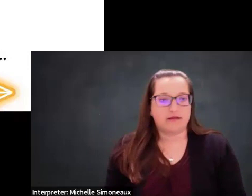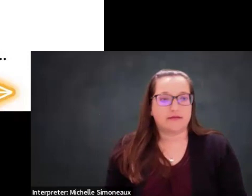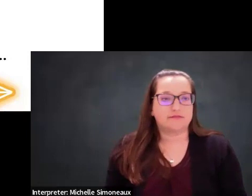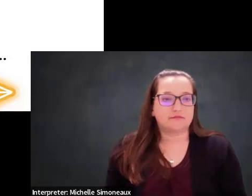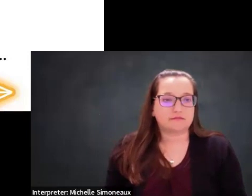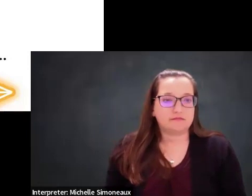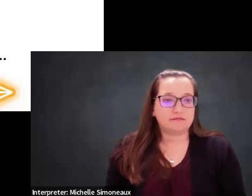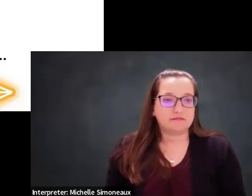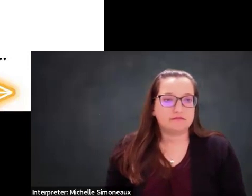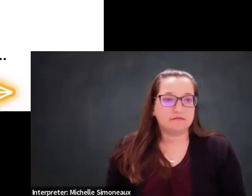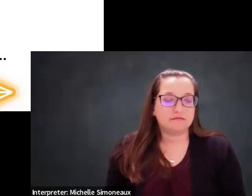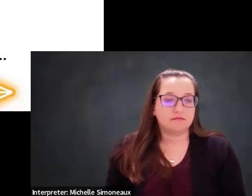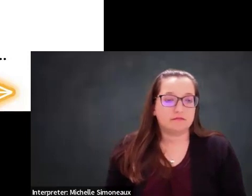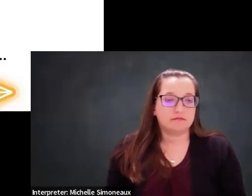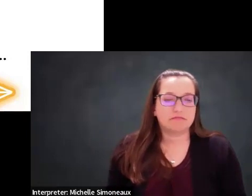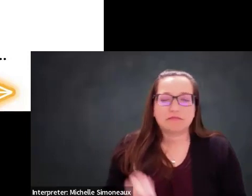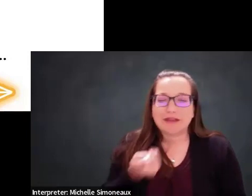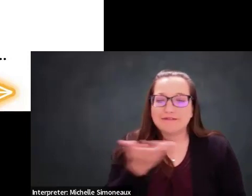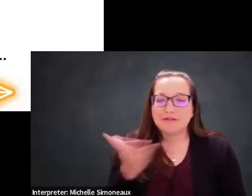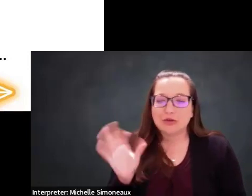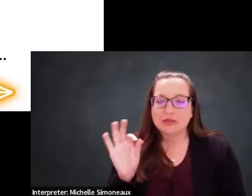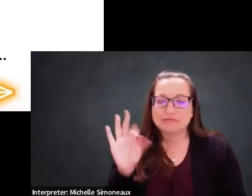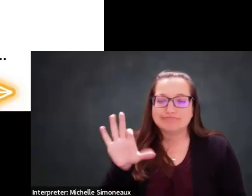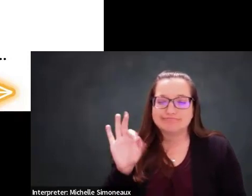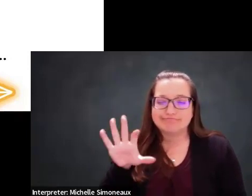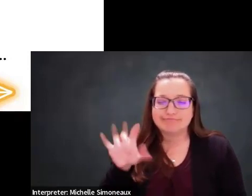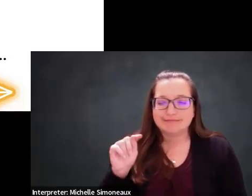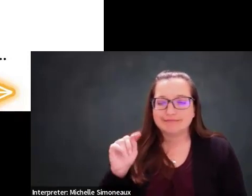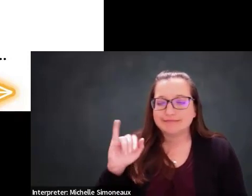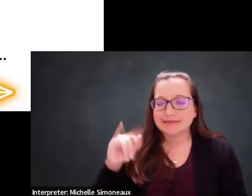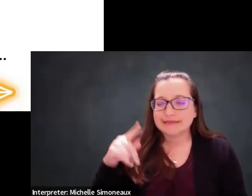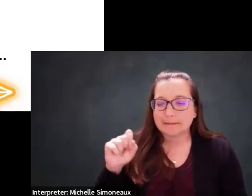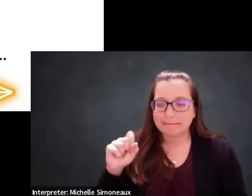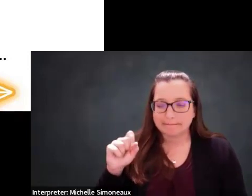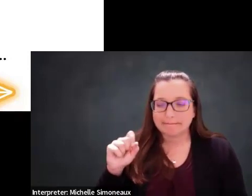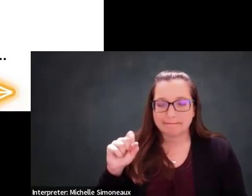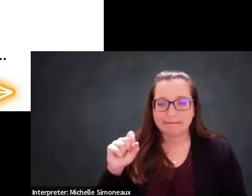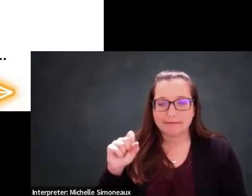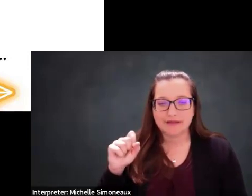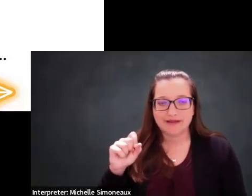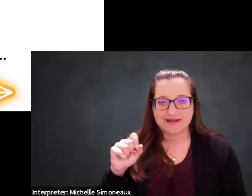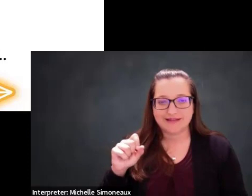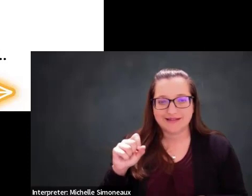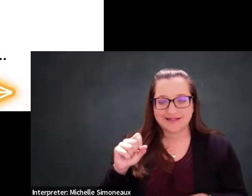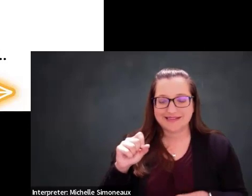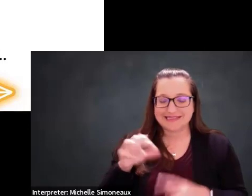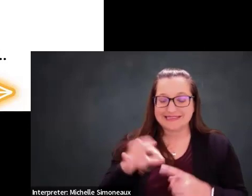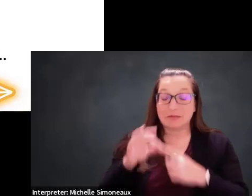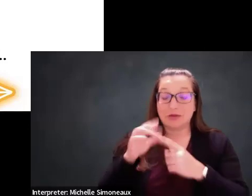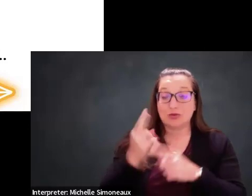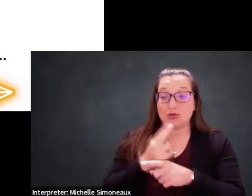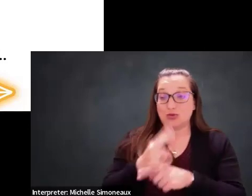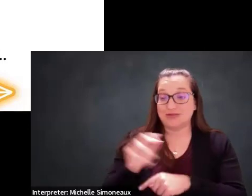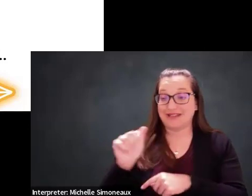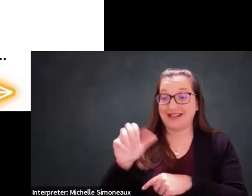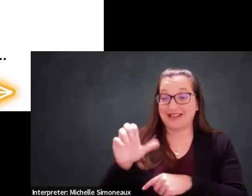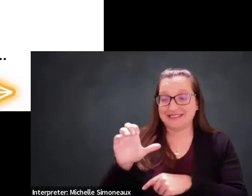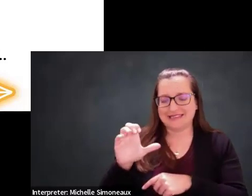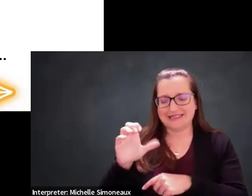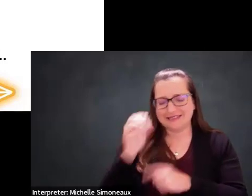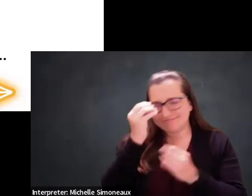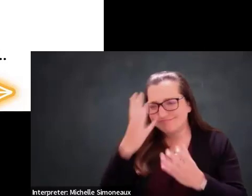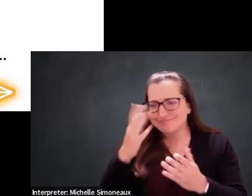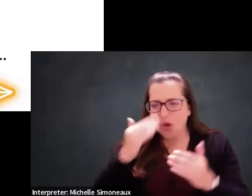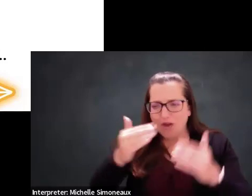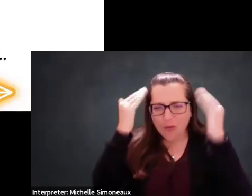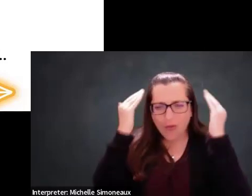So a couple of tips that I think that a lot of us feel when we are using AAC because it is very overwhelming. And then, you know, we're